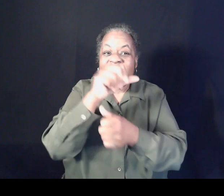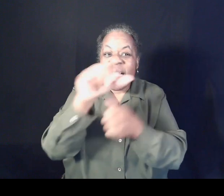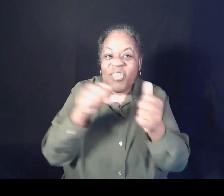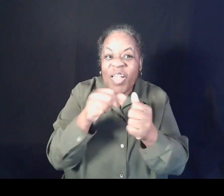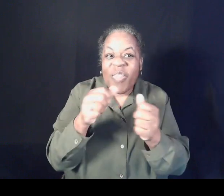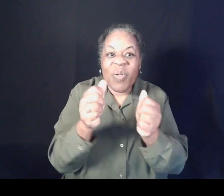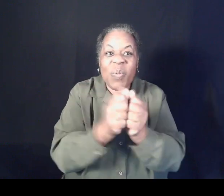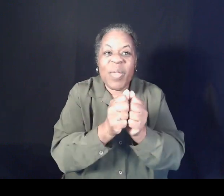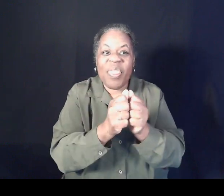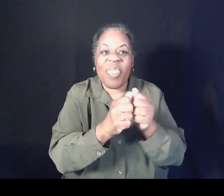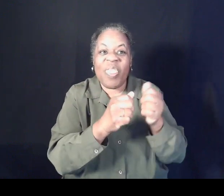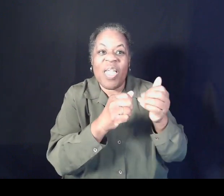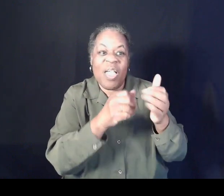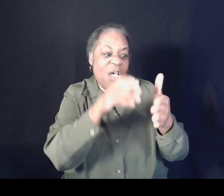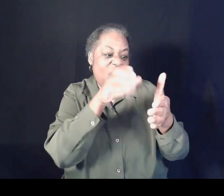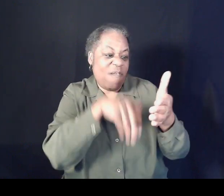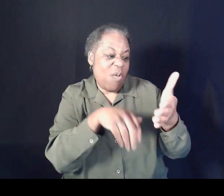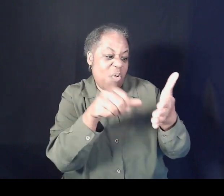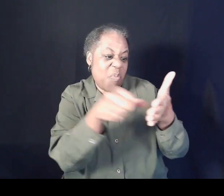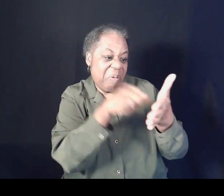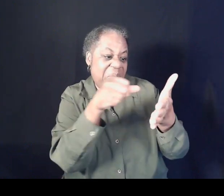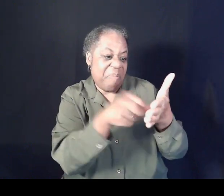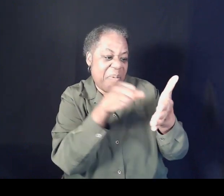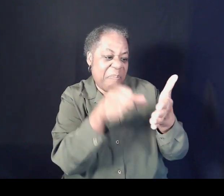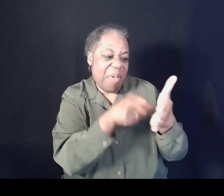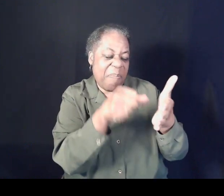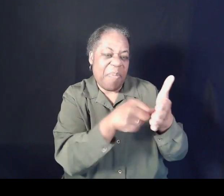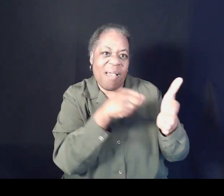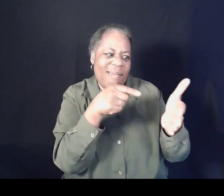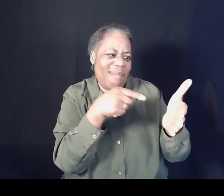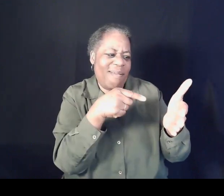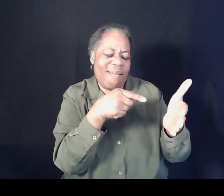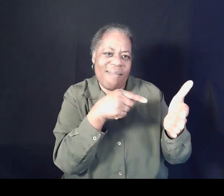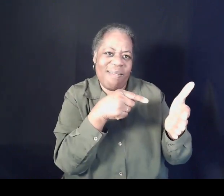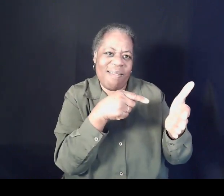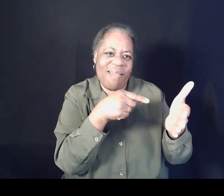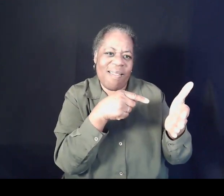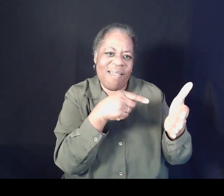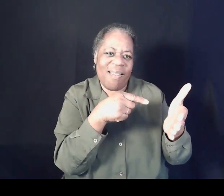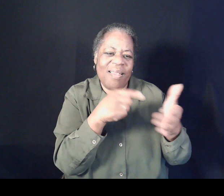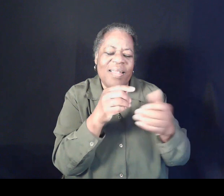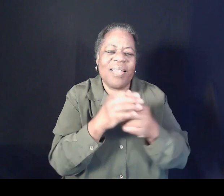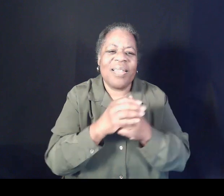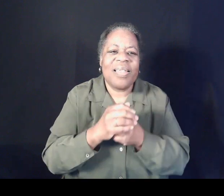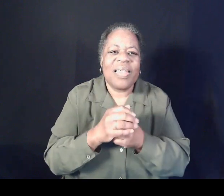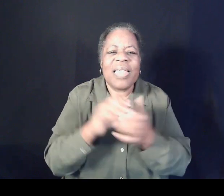our iPhone rolls. What's one of the most impressive places that you've been in?